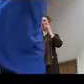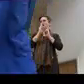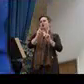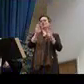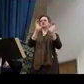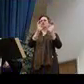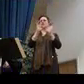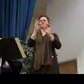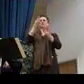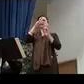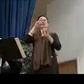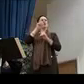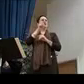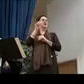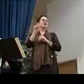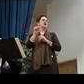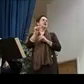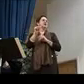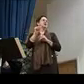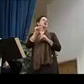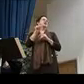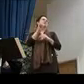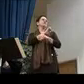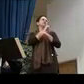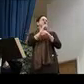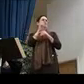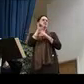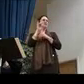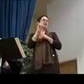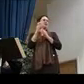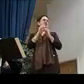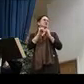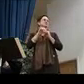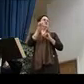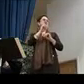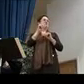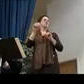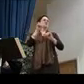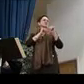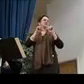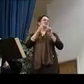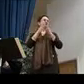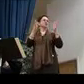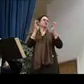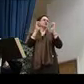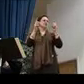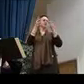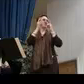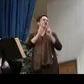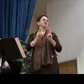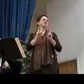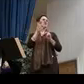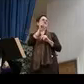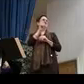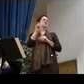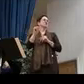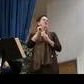Energy Tech, honors, Associate of Science, General Education, honors, Associate of Arts, General Education,